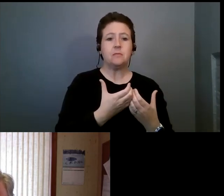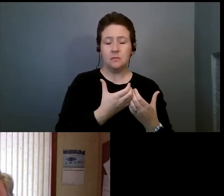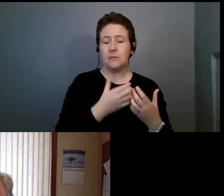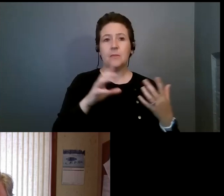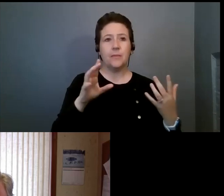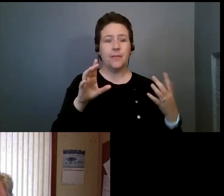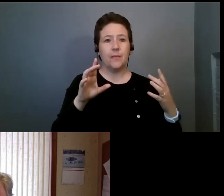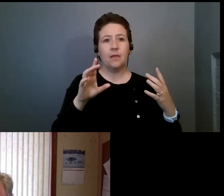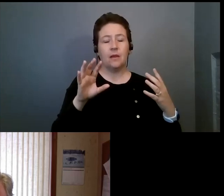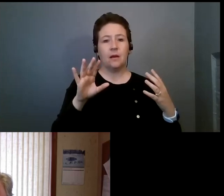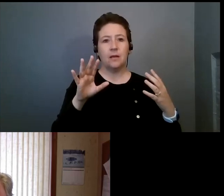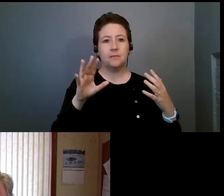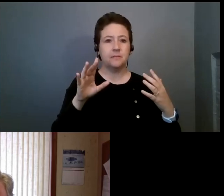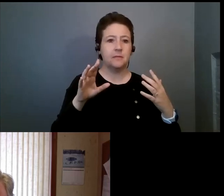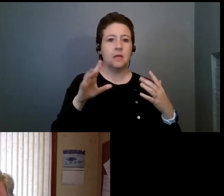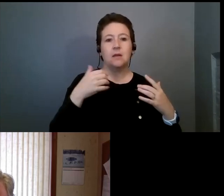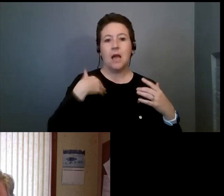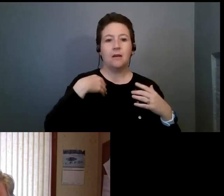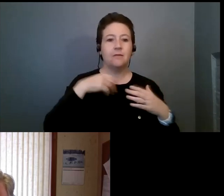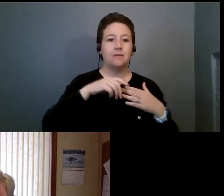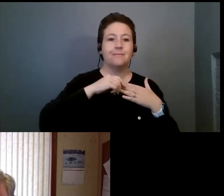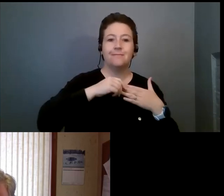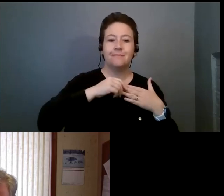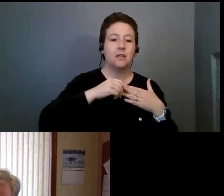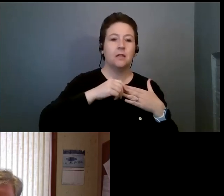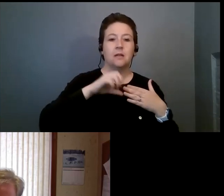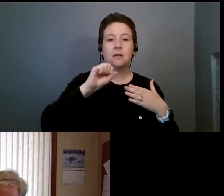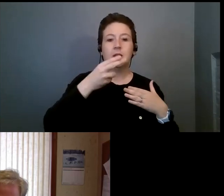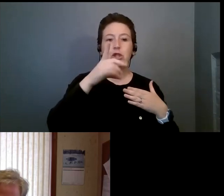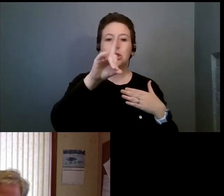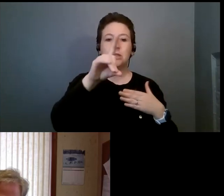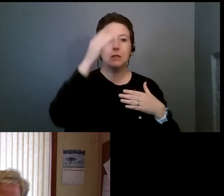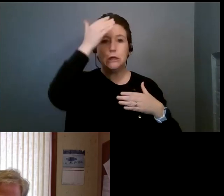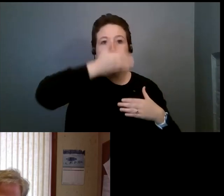of plastic plexiglass shields for frontline staff,